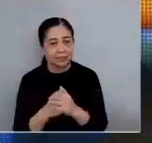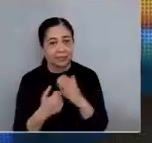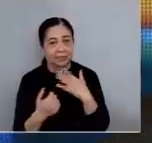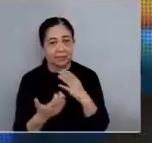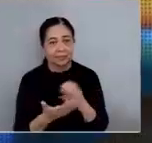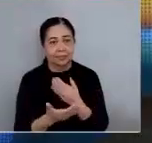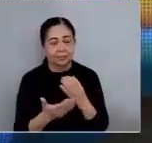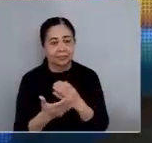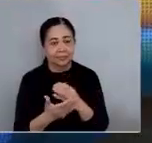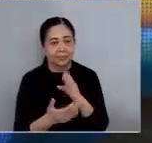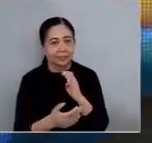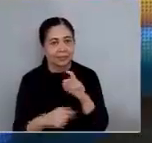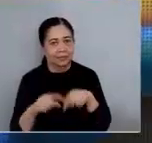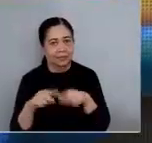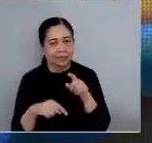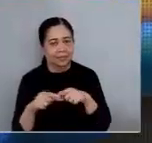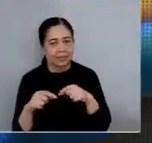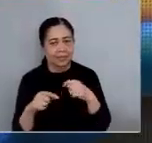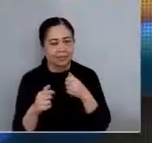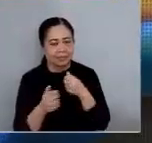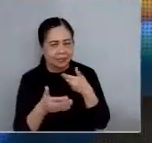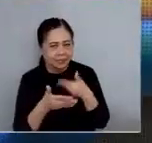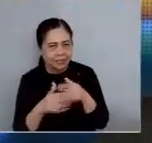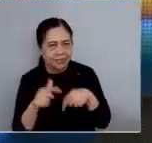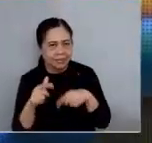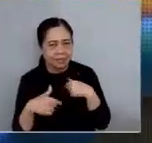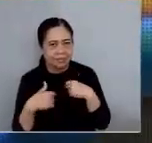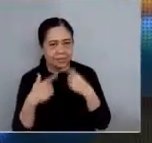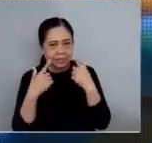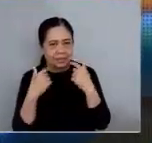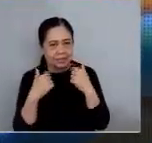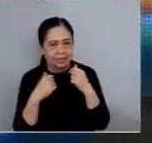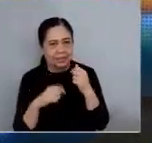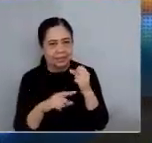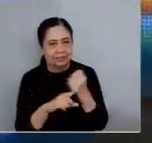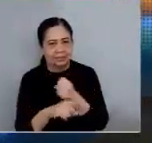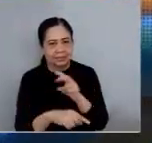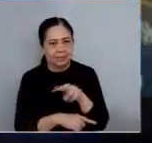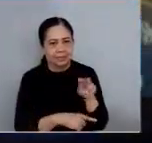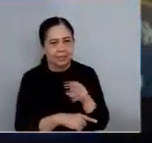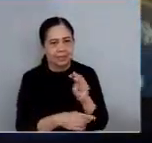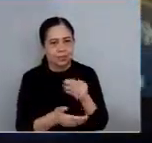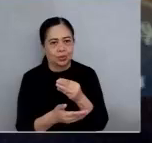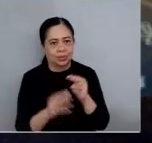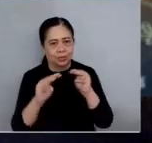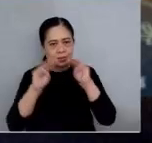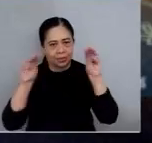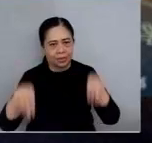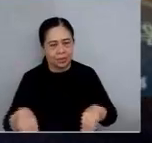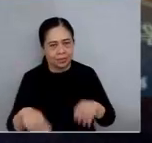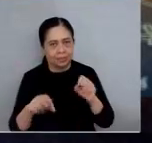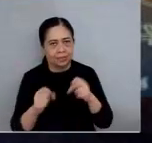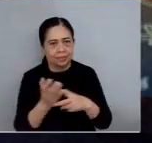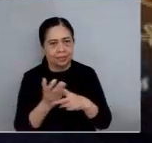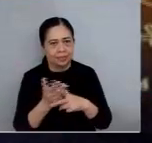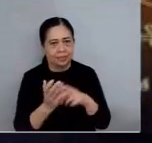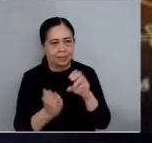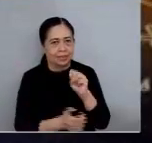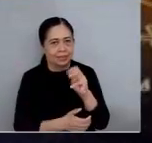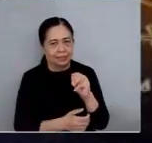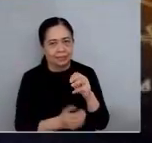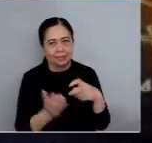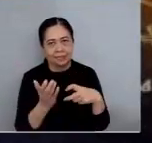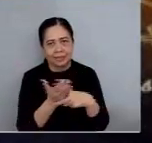called Befriending My Tears. It's happening on September 22 at the Music Museum. You can get your tickets at